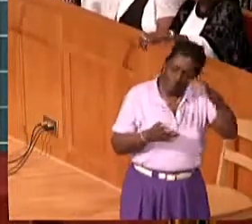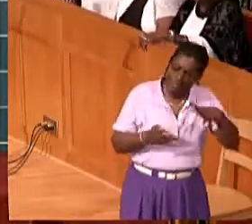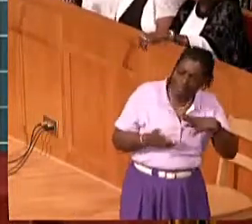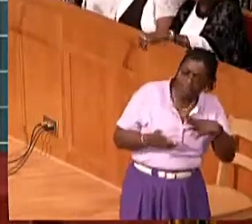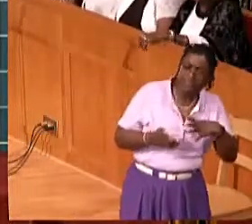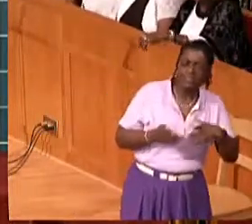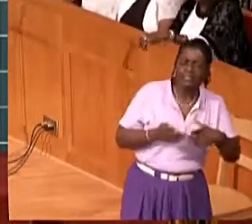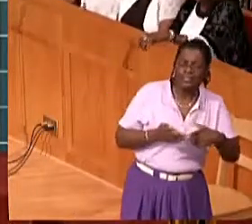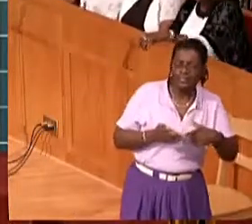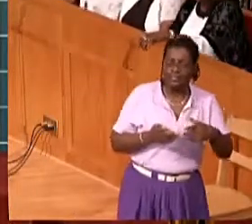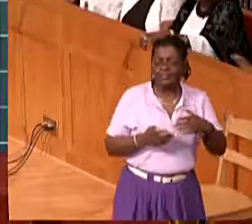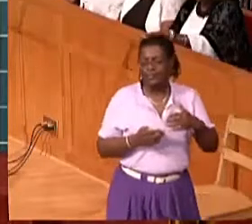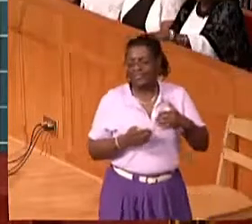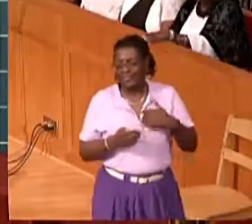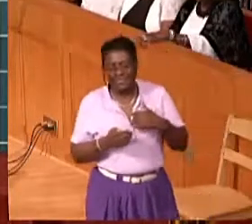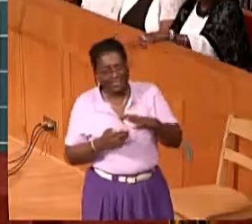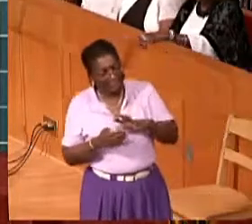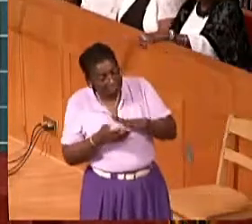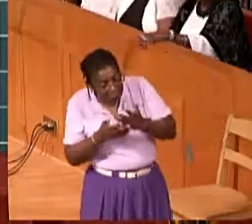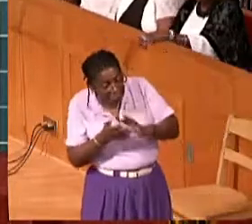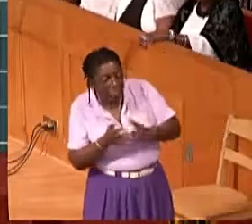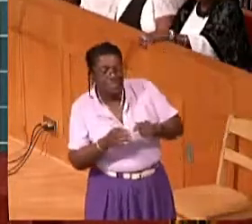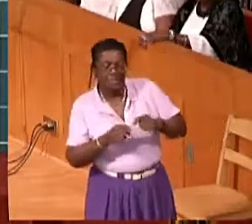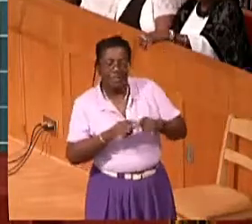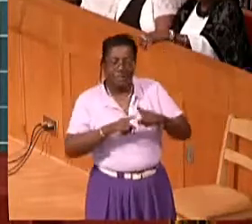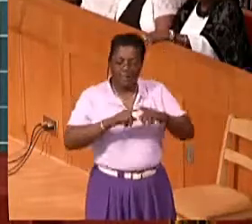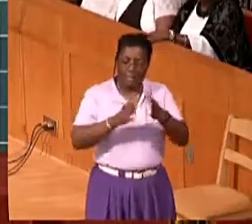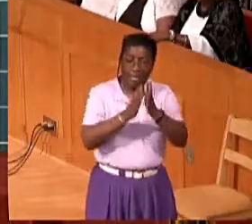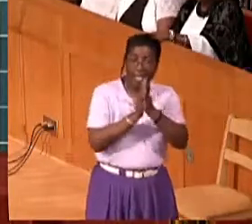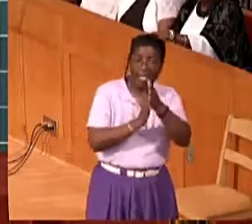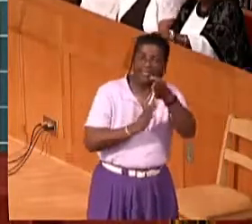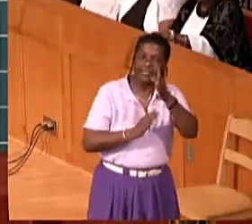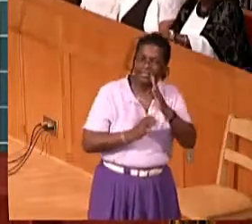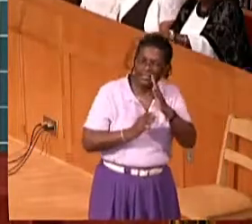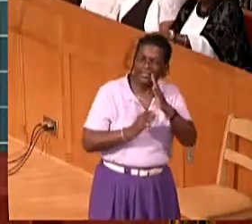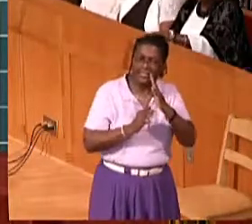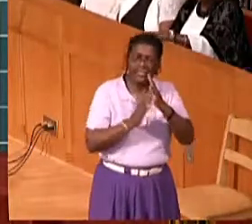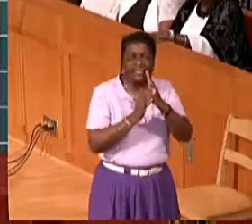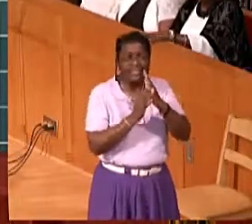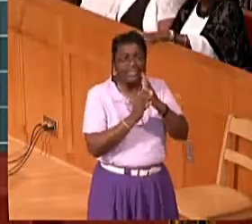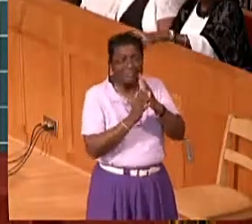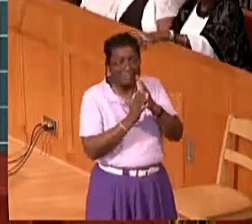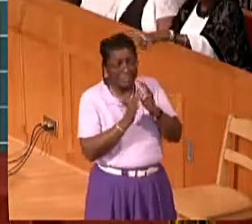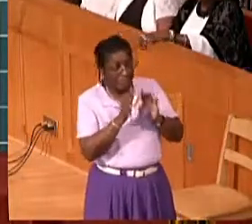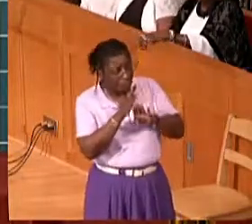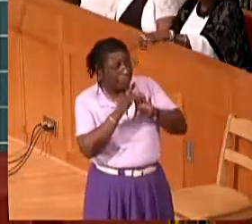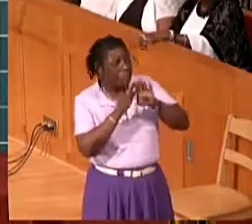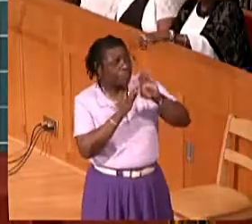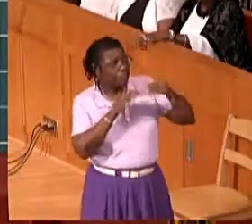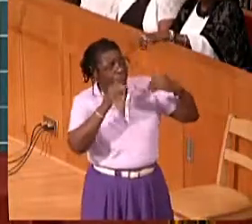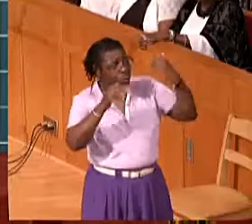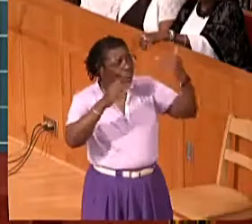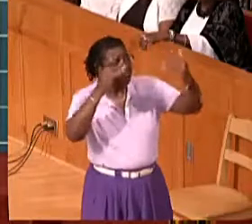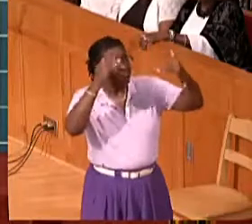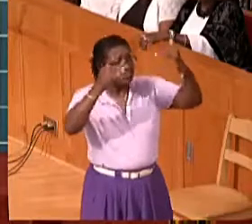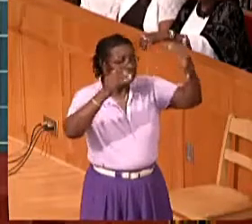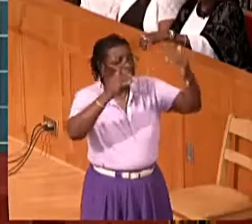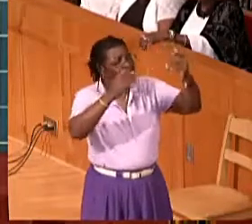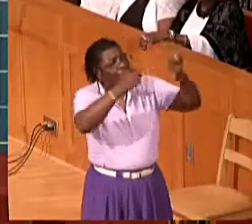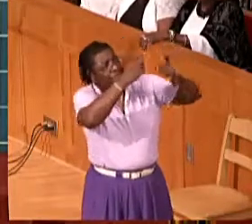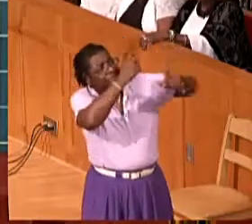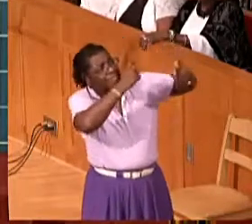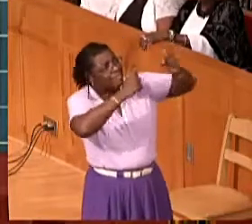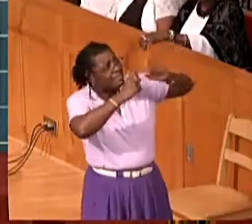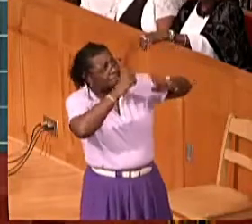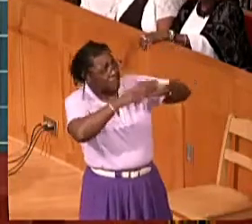I said I can't do nothing. And I asked God as a child to give me certain things. I always wanted to be an athlete. I was athletic